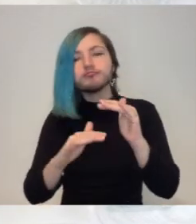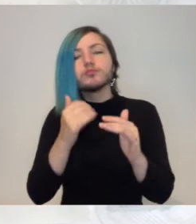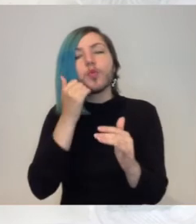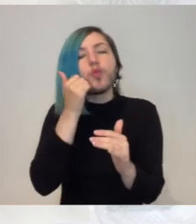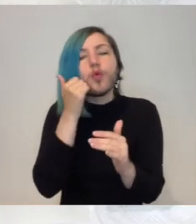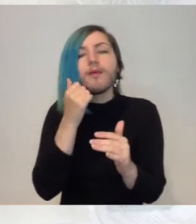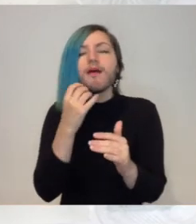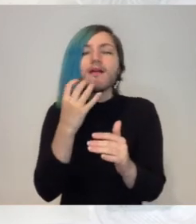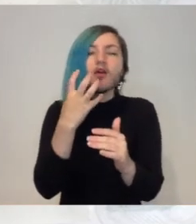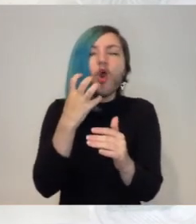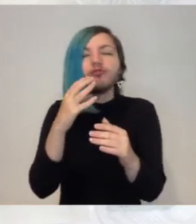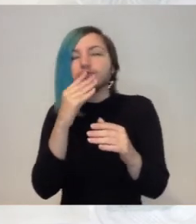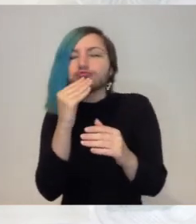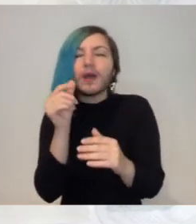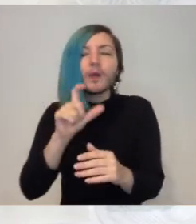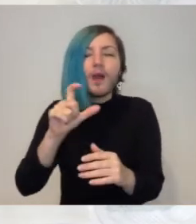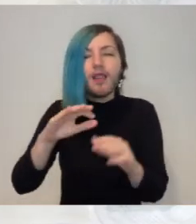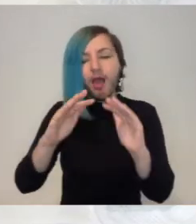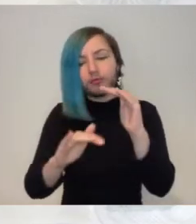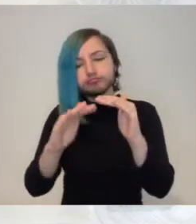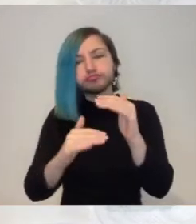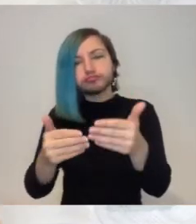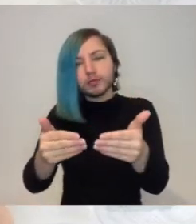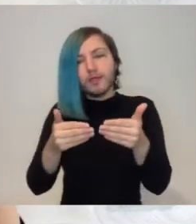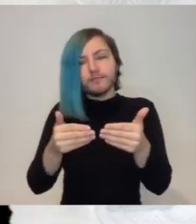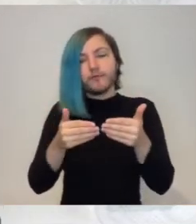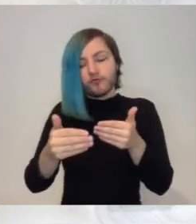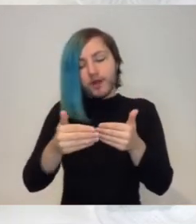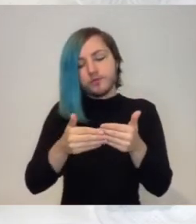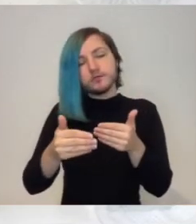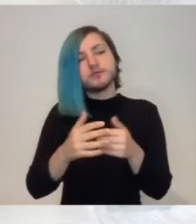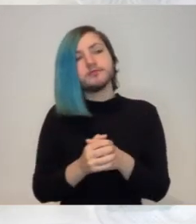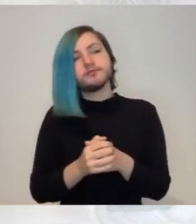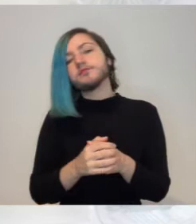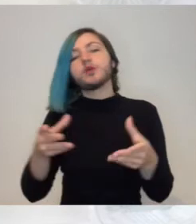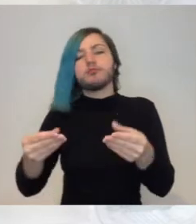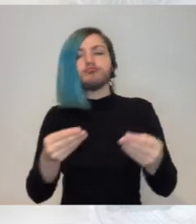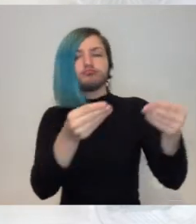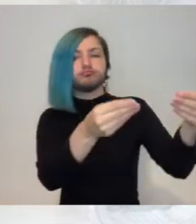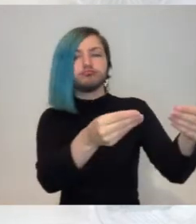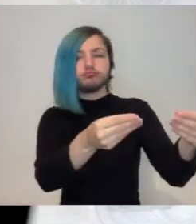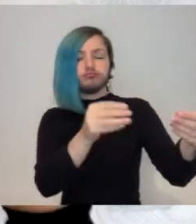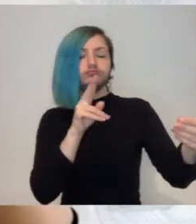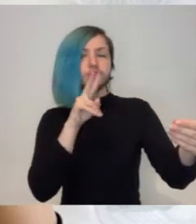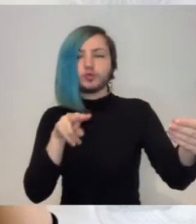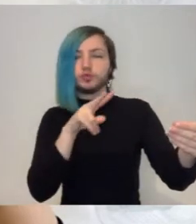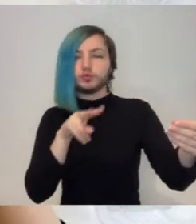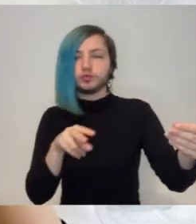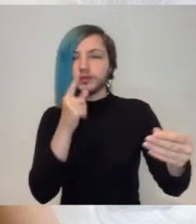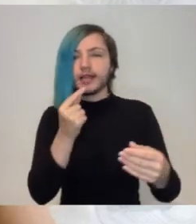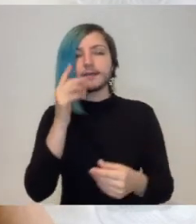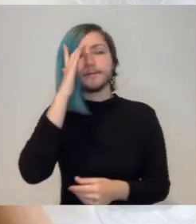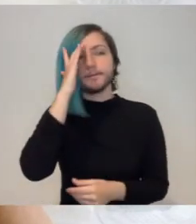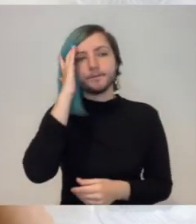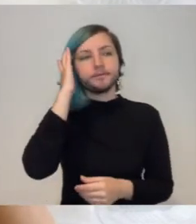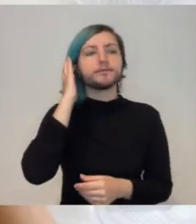of orangey brown in the foreground. So I'm going to put that just to one side where I can see it, and I'm